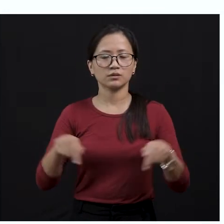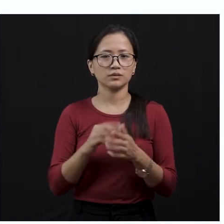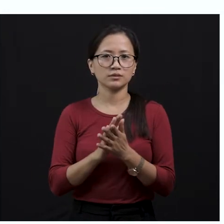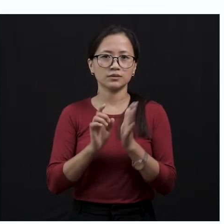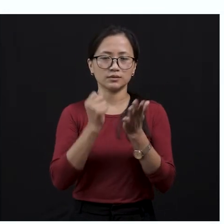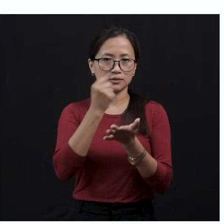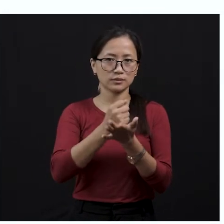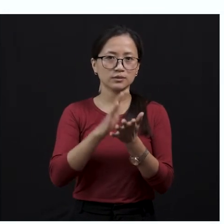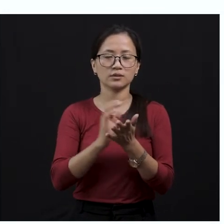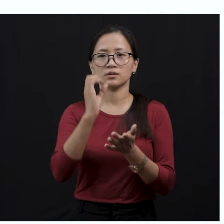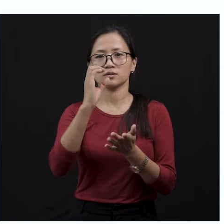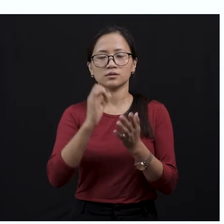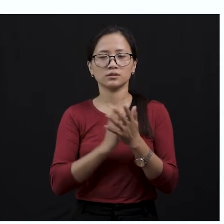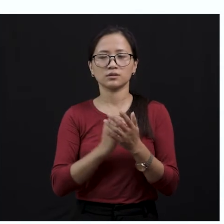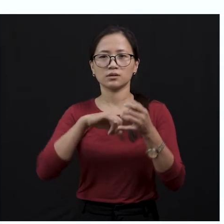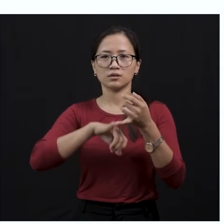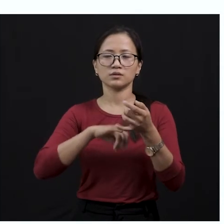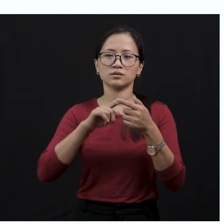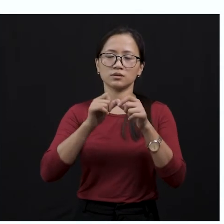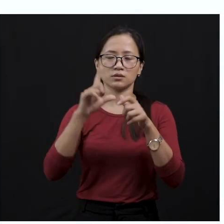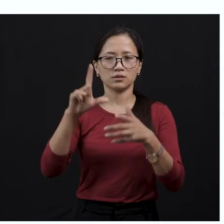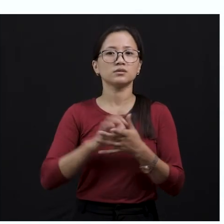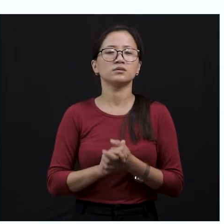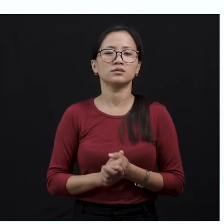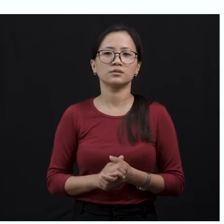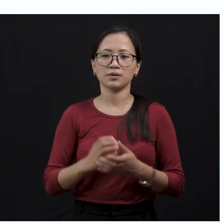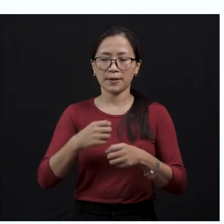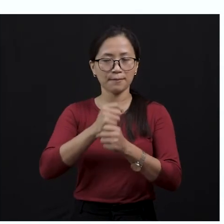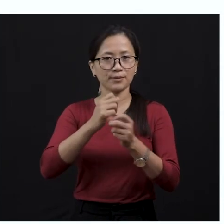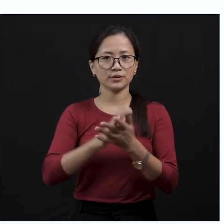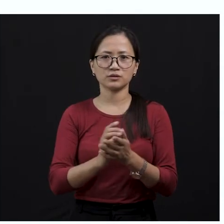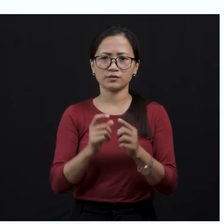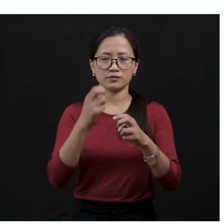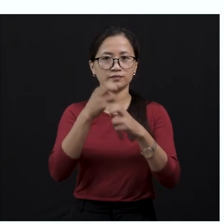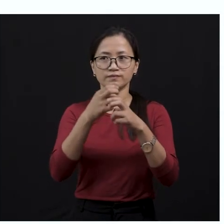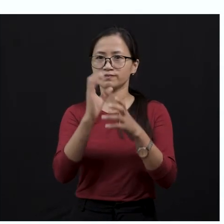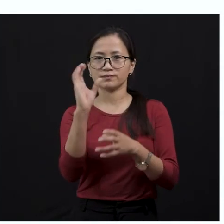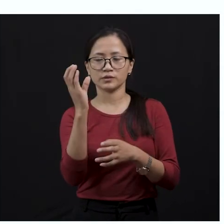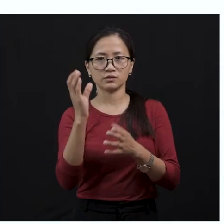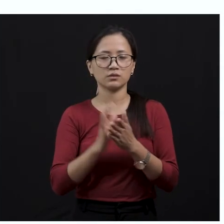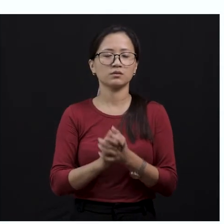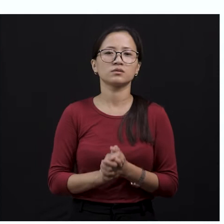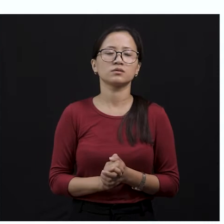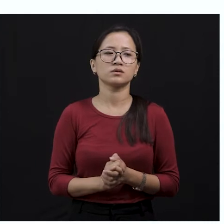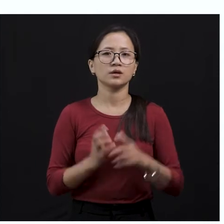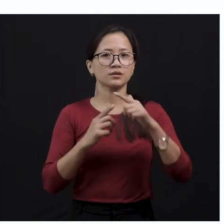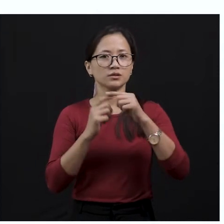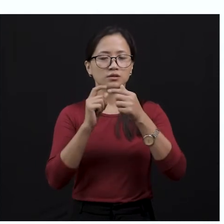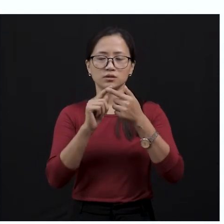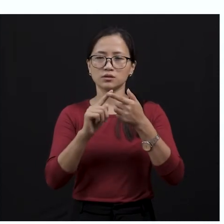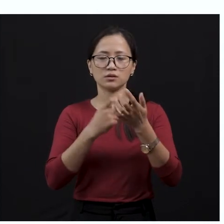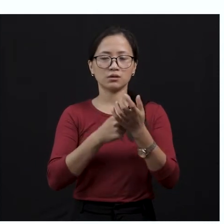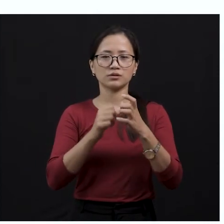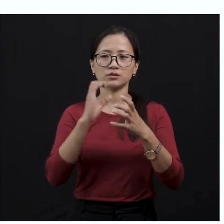seals and they were inscripted on stones and terracottas, okay? Now there were also pots that